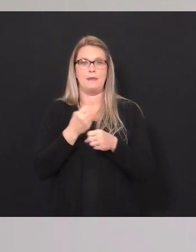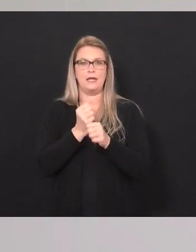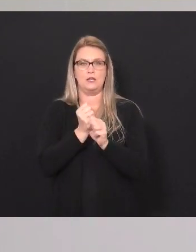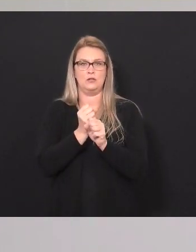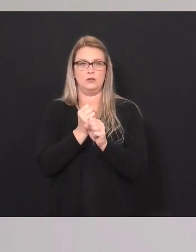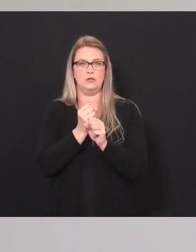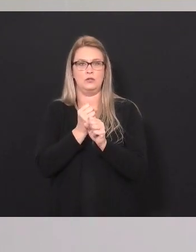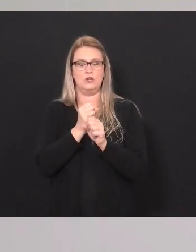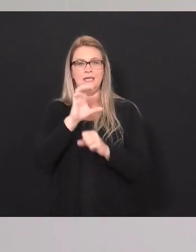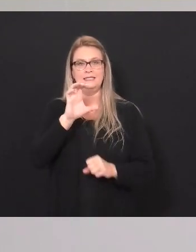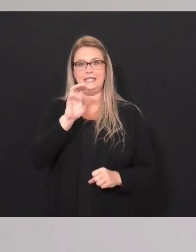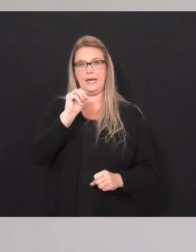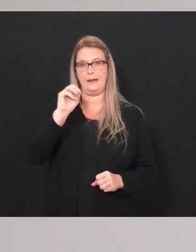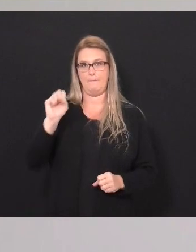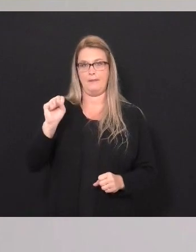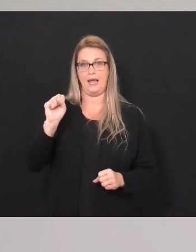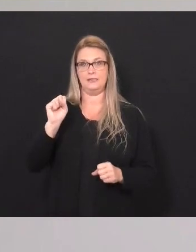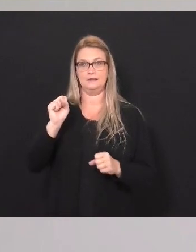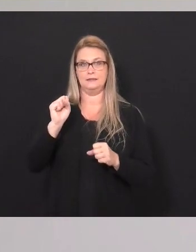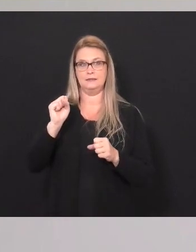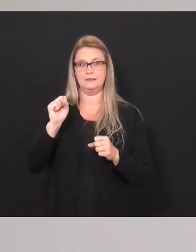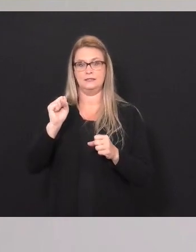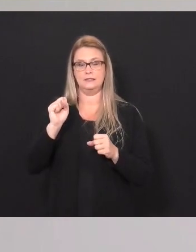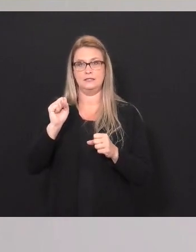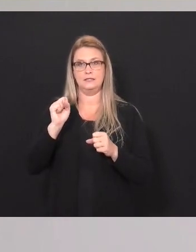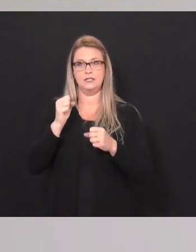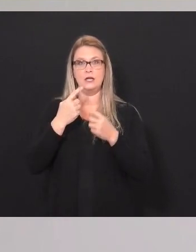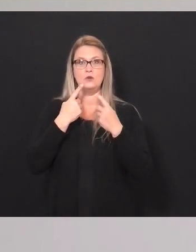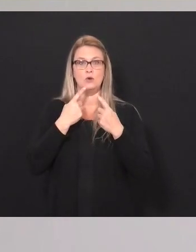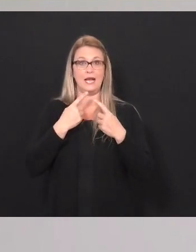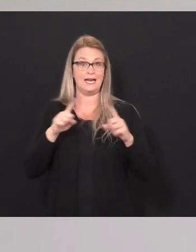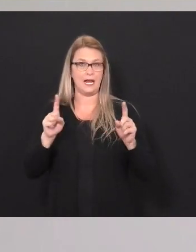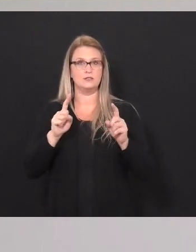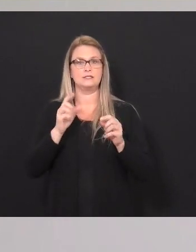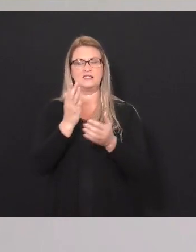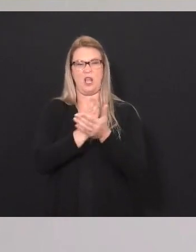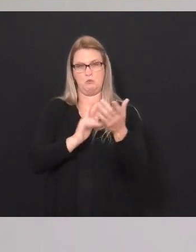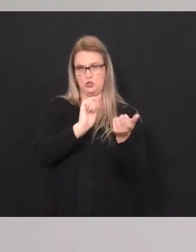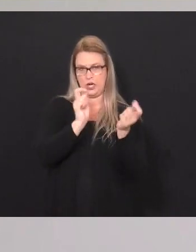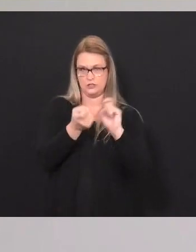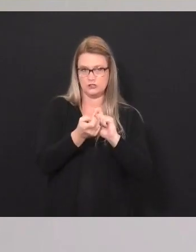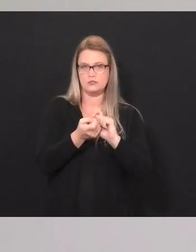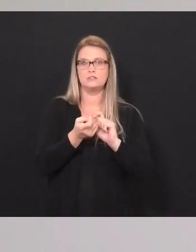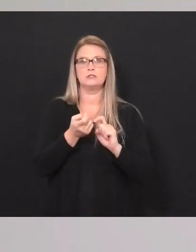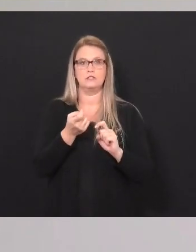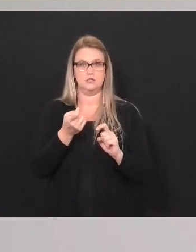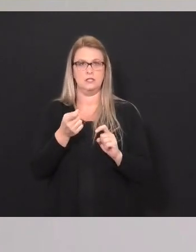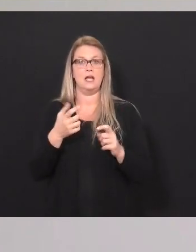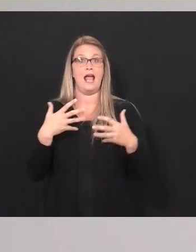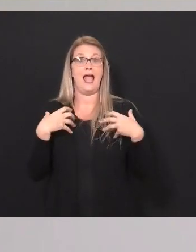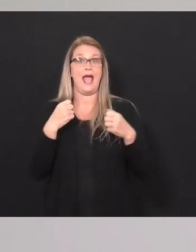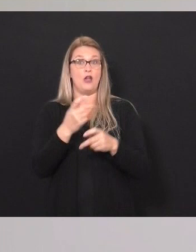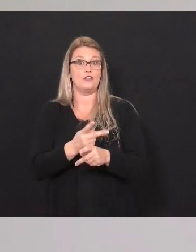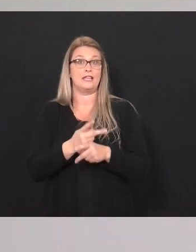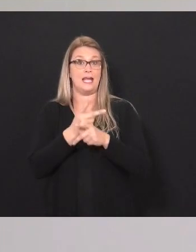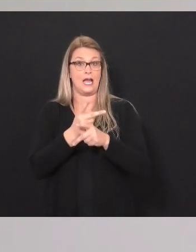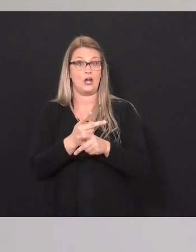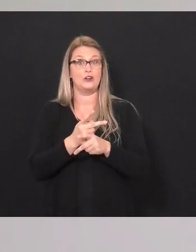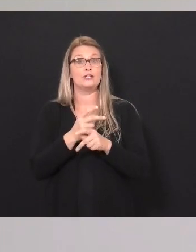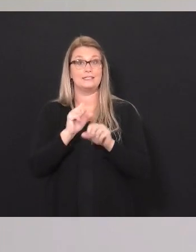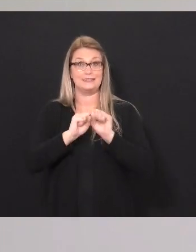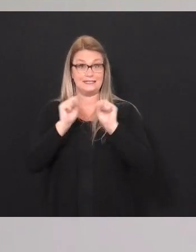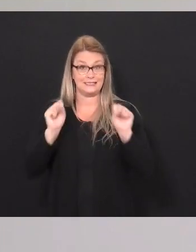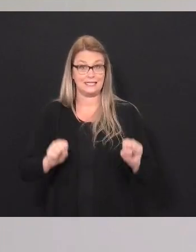CMS yesterday announced some sweeping regulatory changes to help healthcare systems in the states address